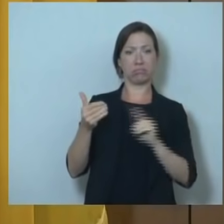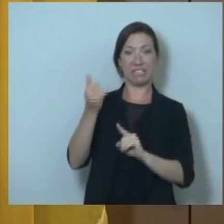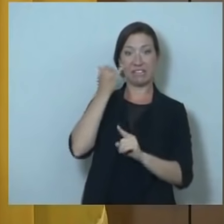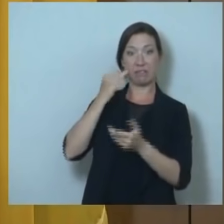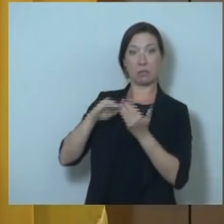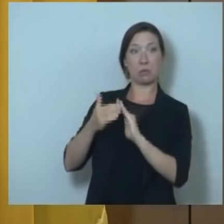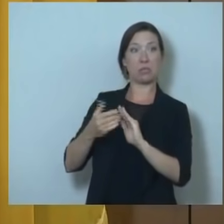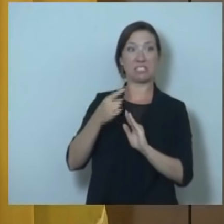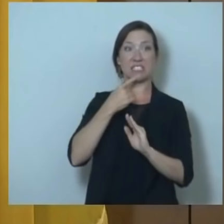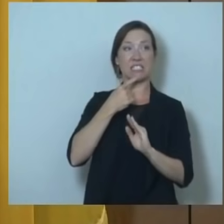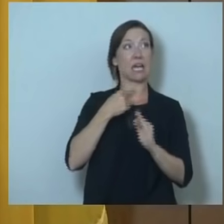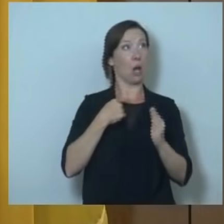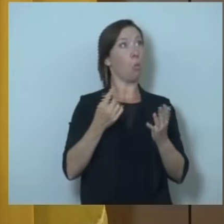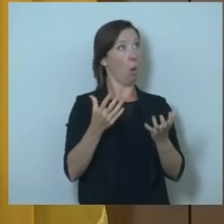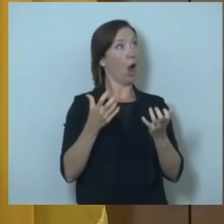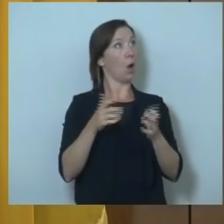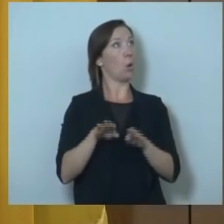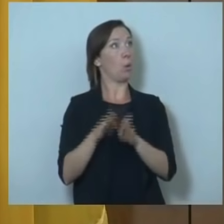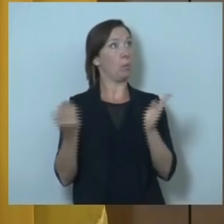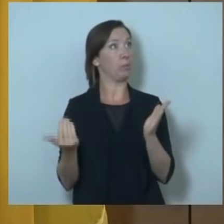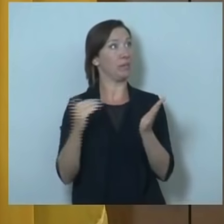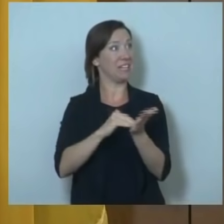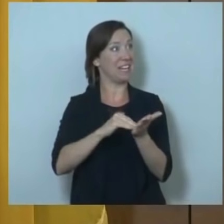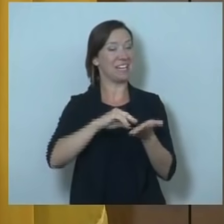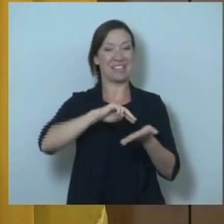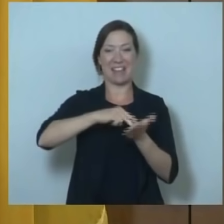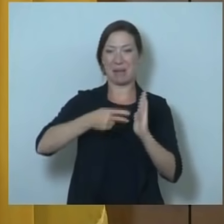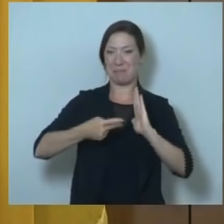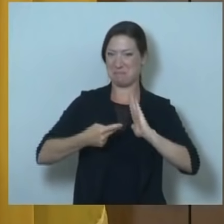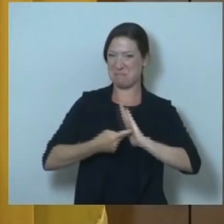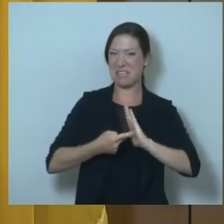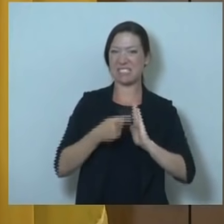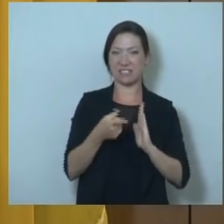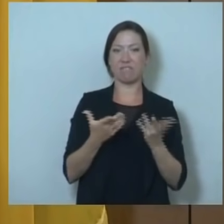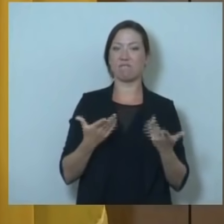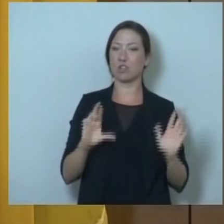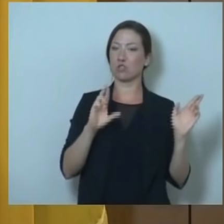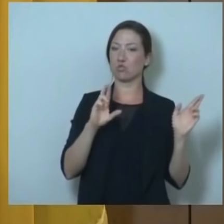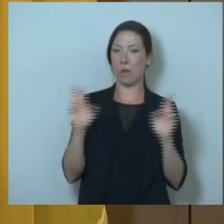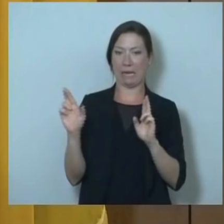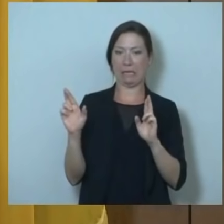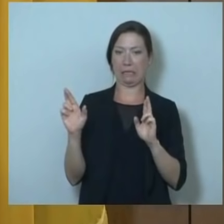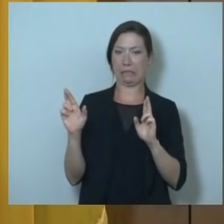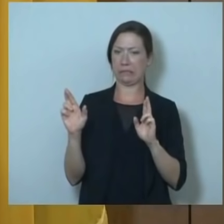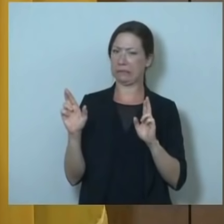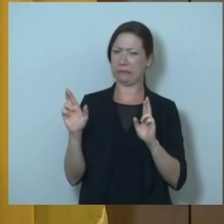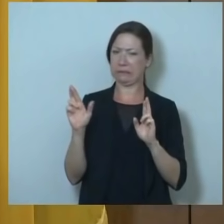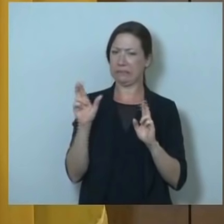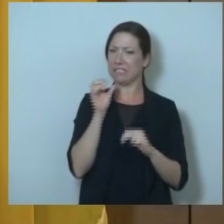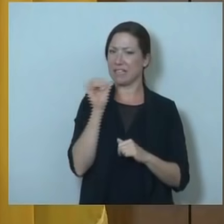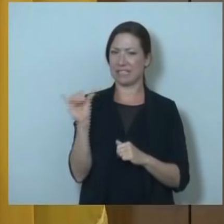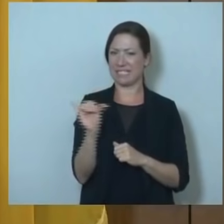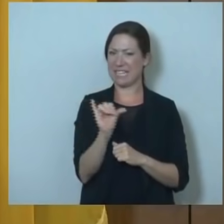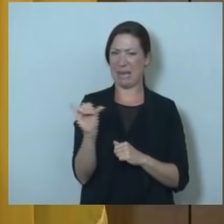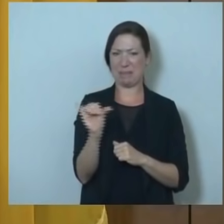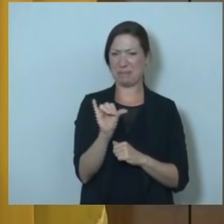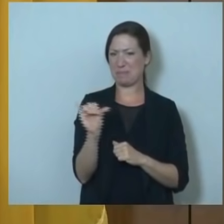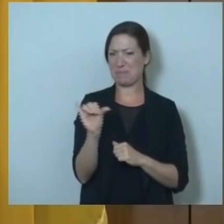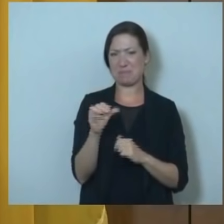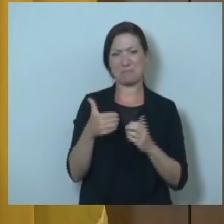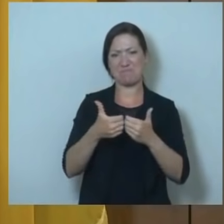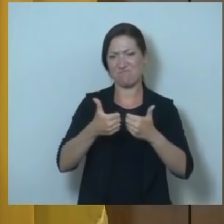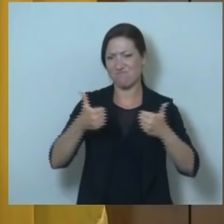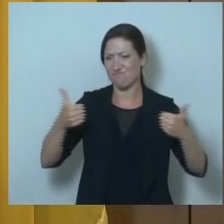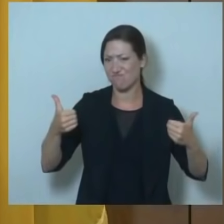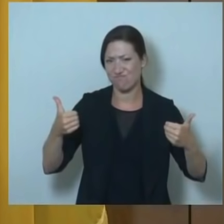reopening, that that's the same thing as having a community ready for complete reopening. And those two things are